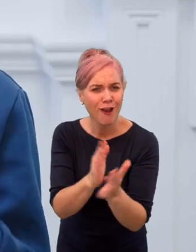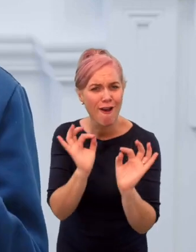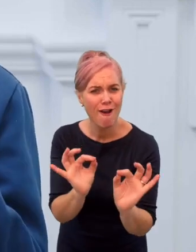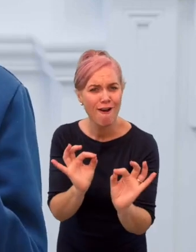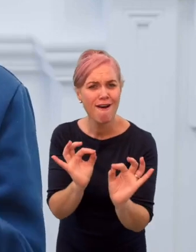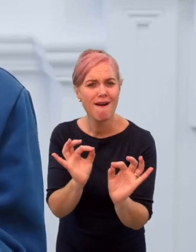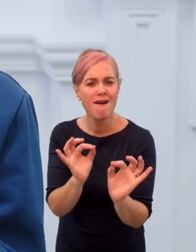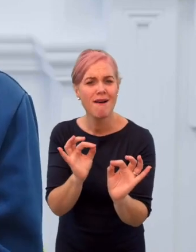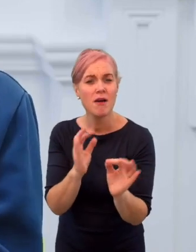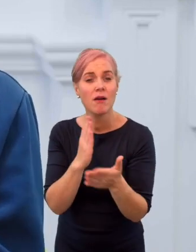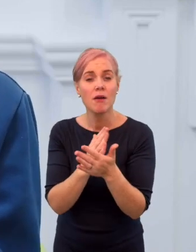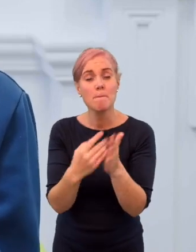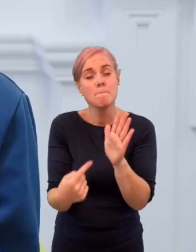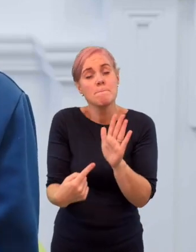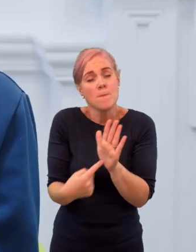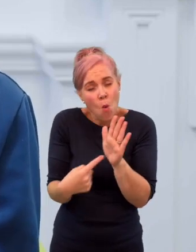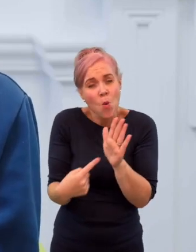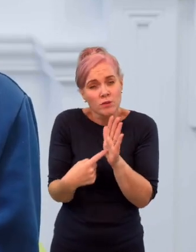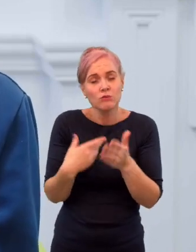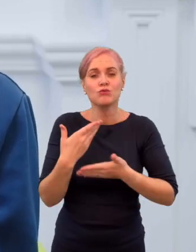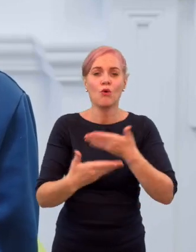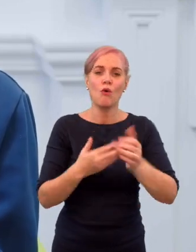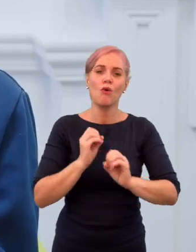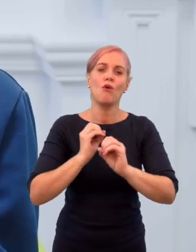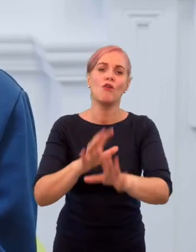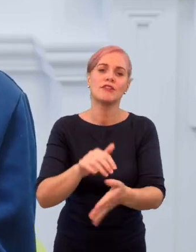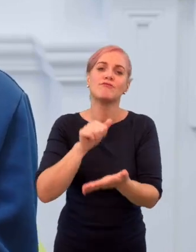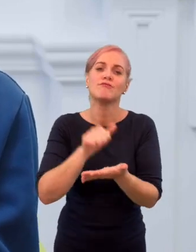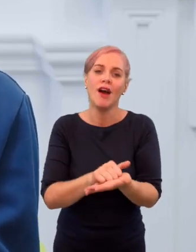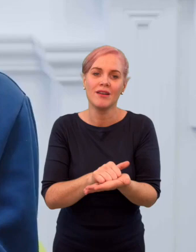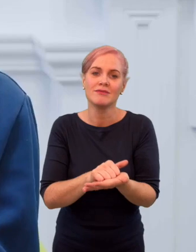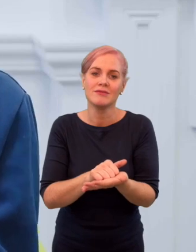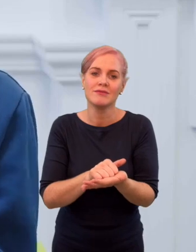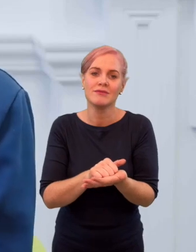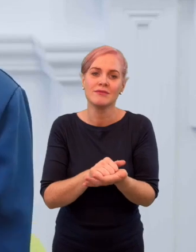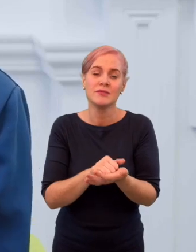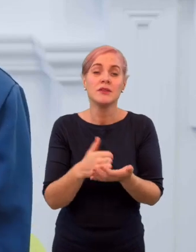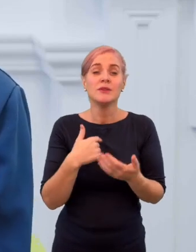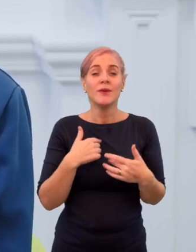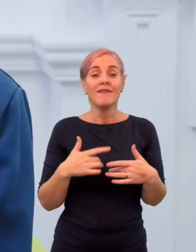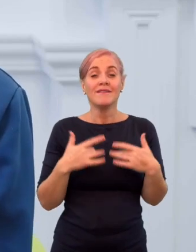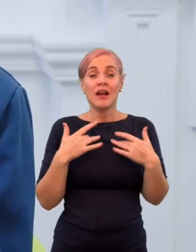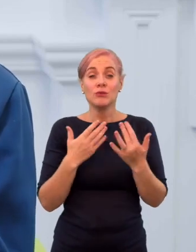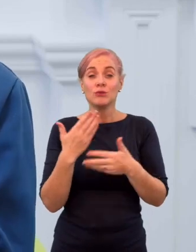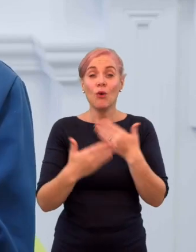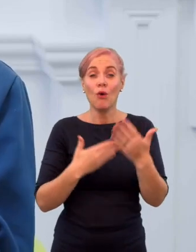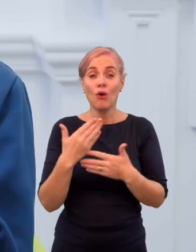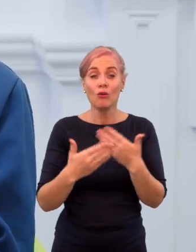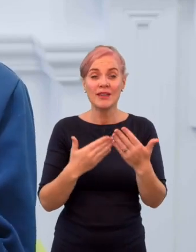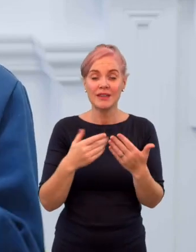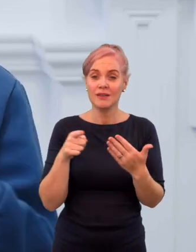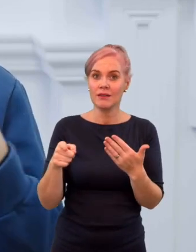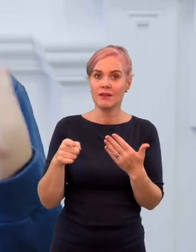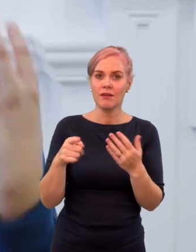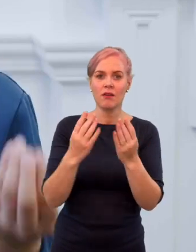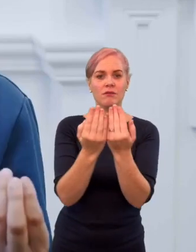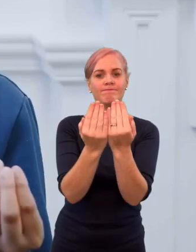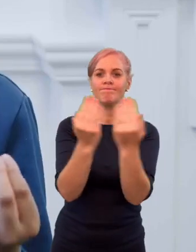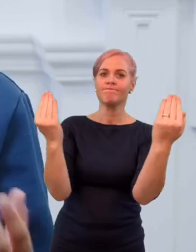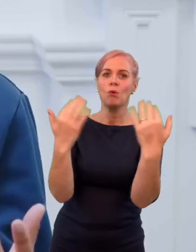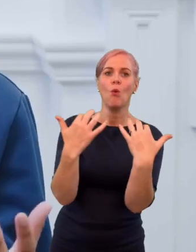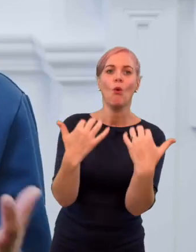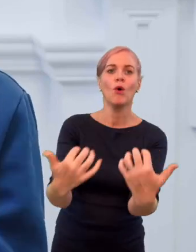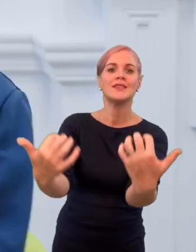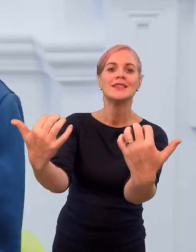sure that the audience are engaged at all times because it's important for her to tell a story right. And so I'd say there's so